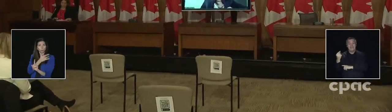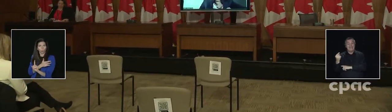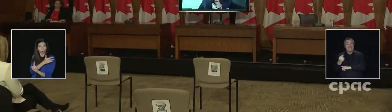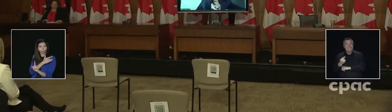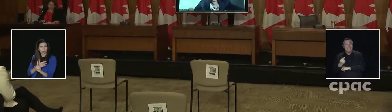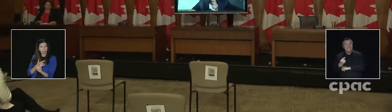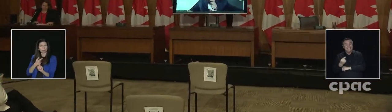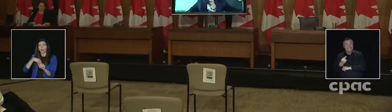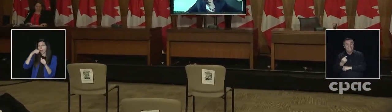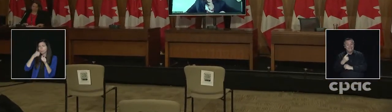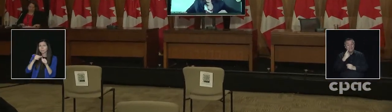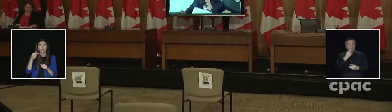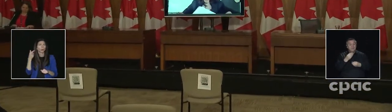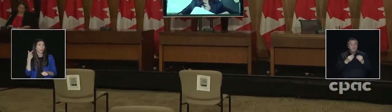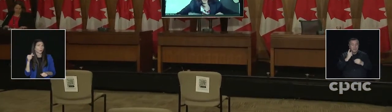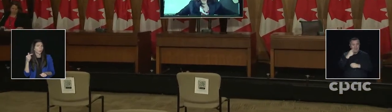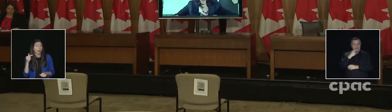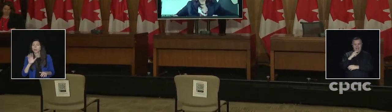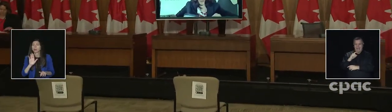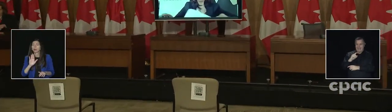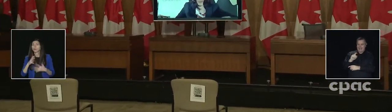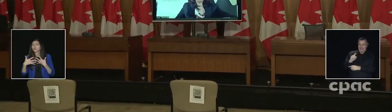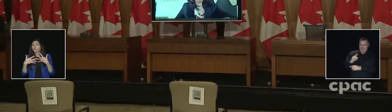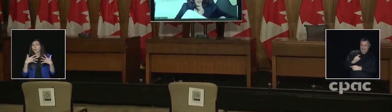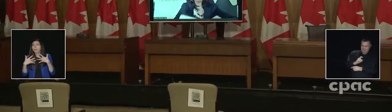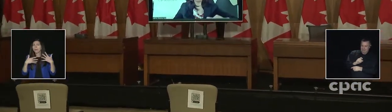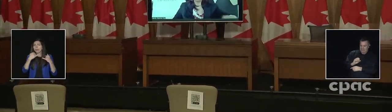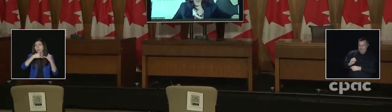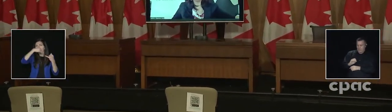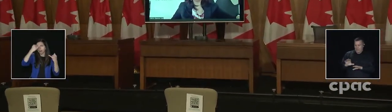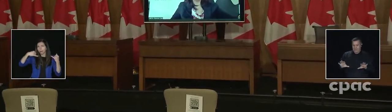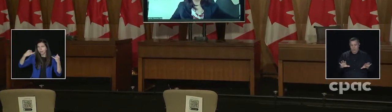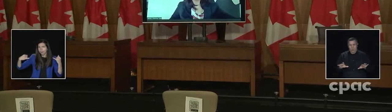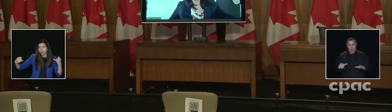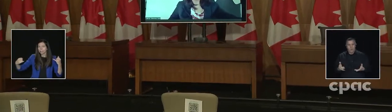like Ontario and Quebec are already on pace for this.